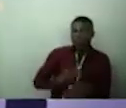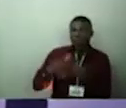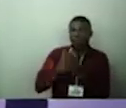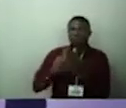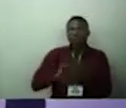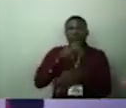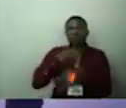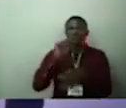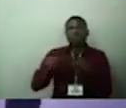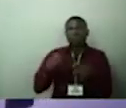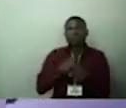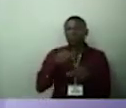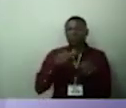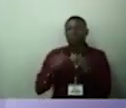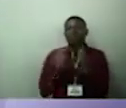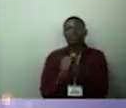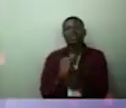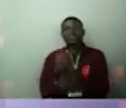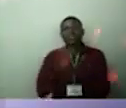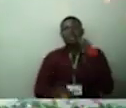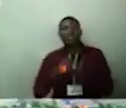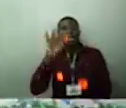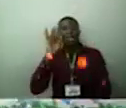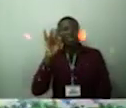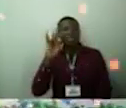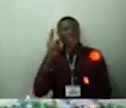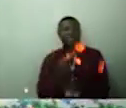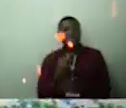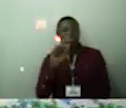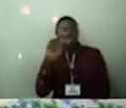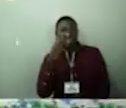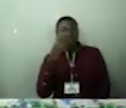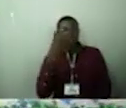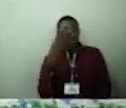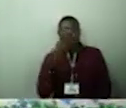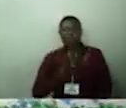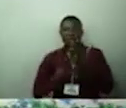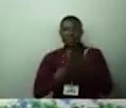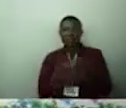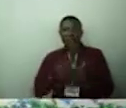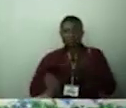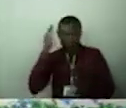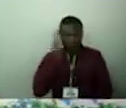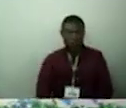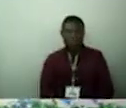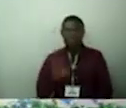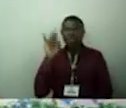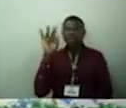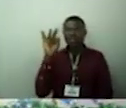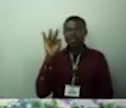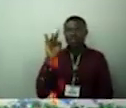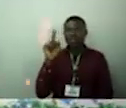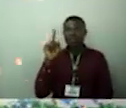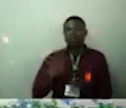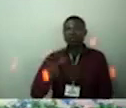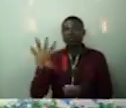nations. But let's go to chapter 18. As I said, we'll read just three or four verses in chapter 18. 18, verse 1